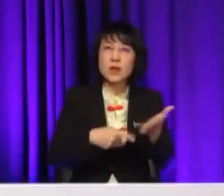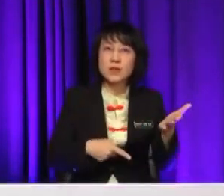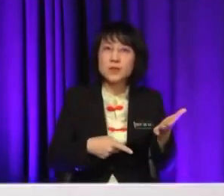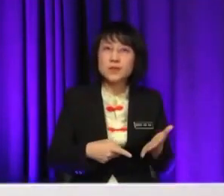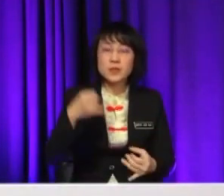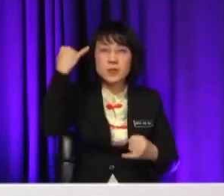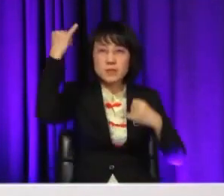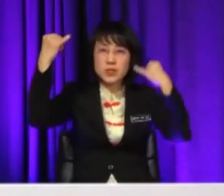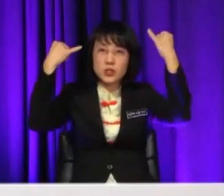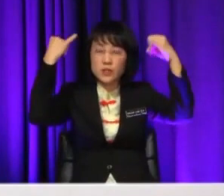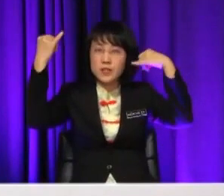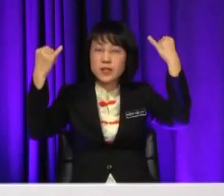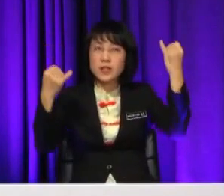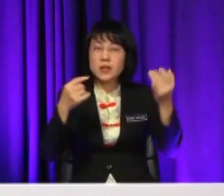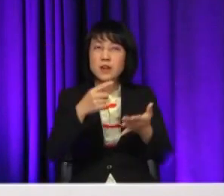Imagery of?